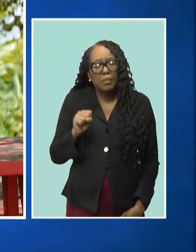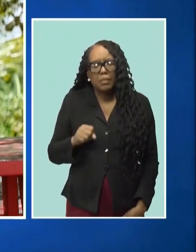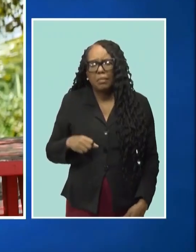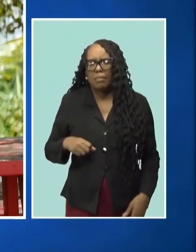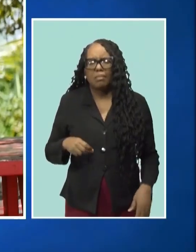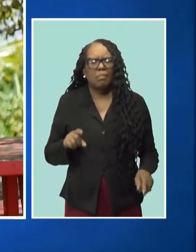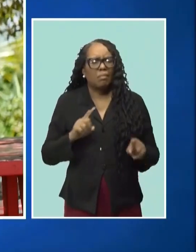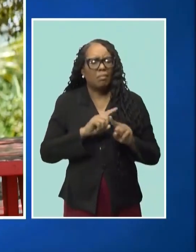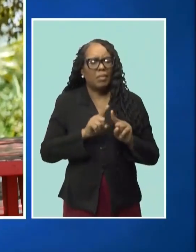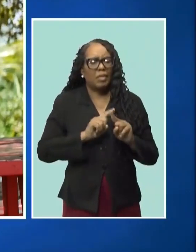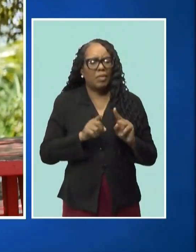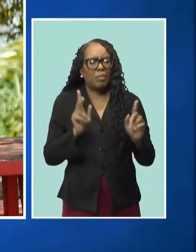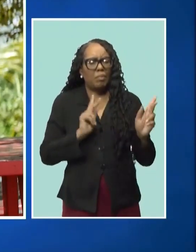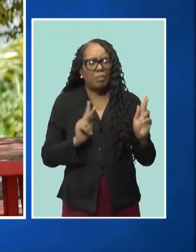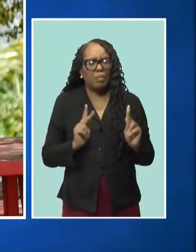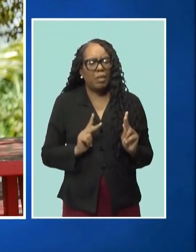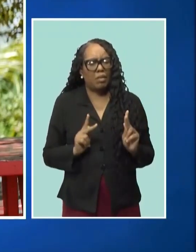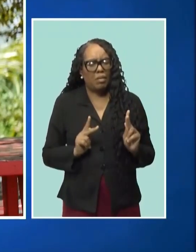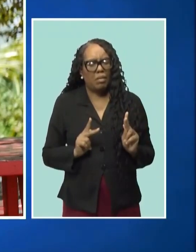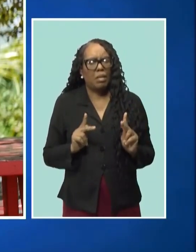to merge together